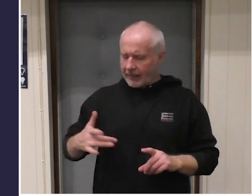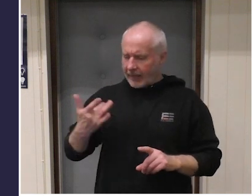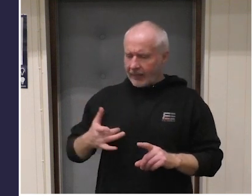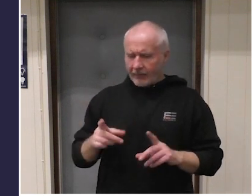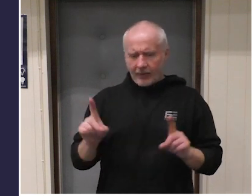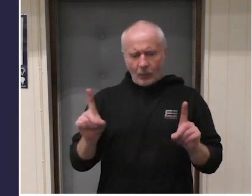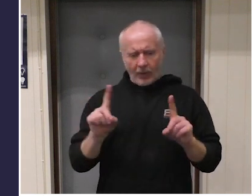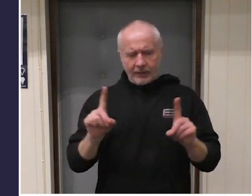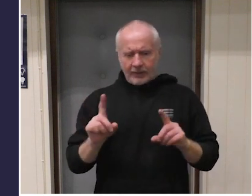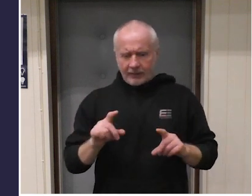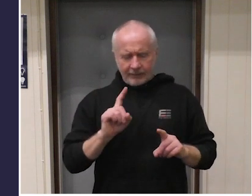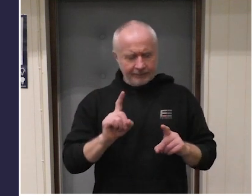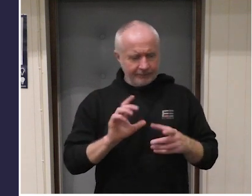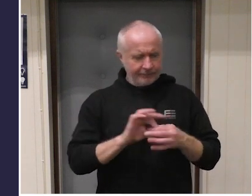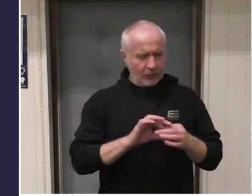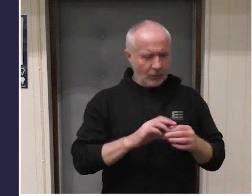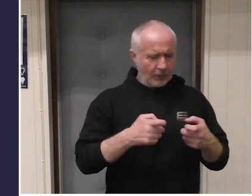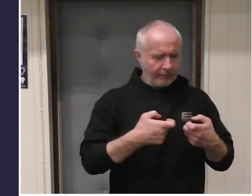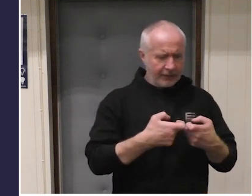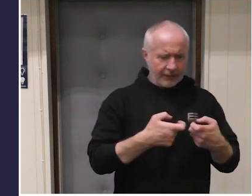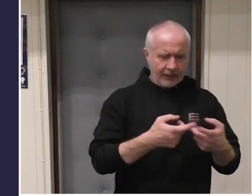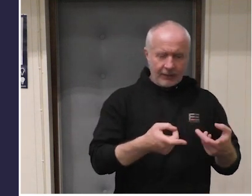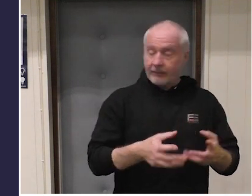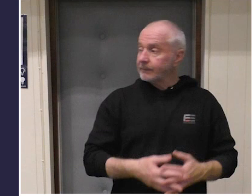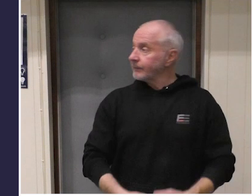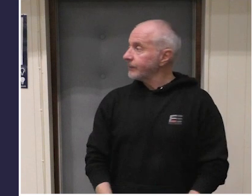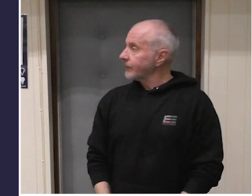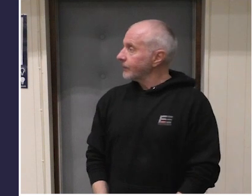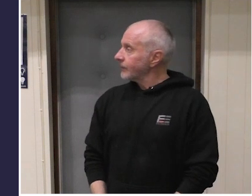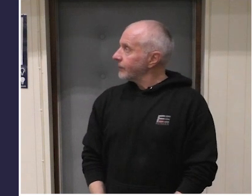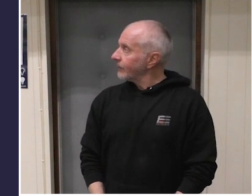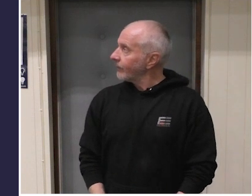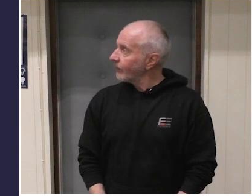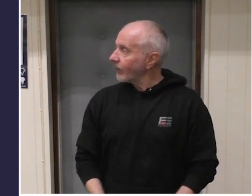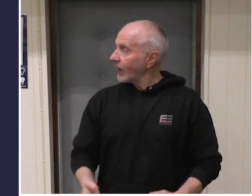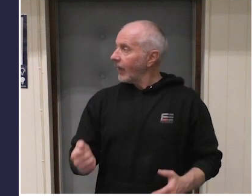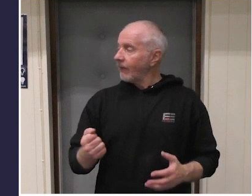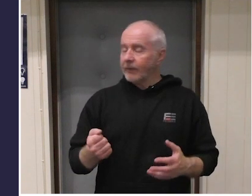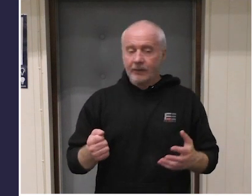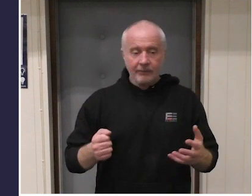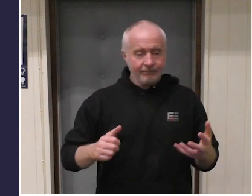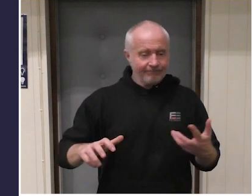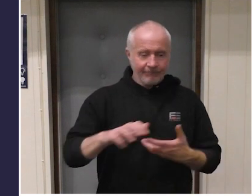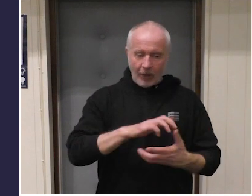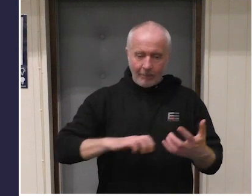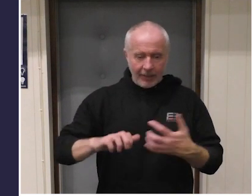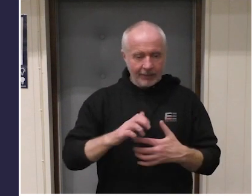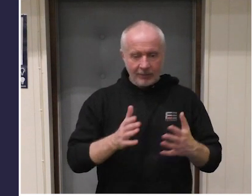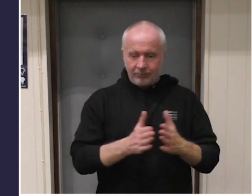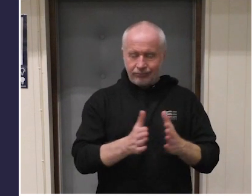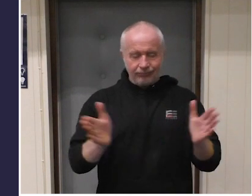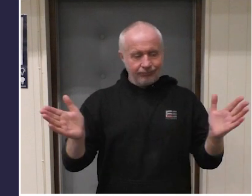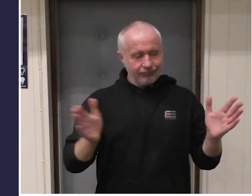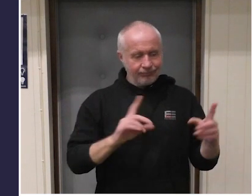as a phenomenon of physics? So we have this very large complexity and diversity of form of